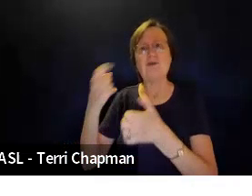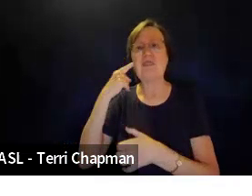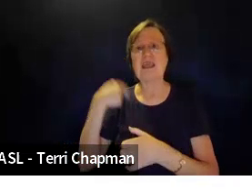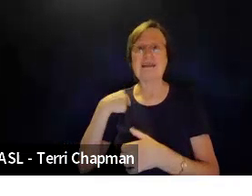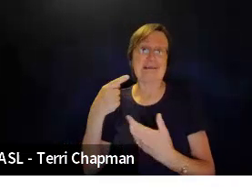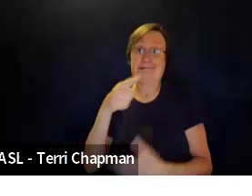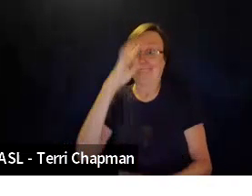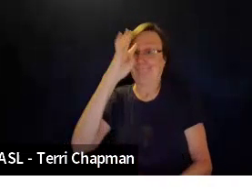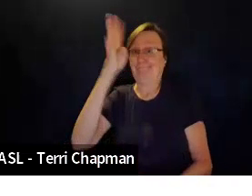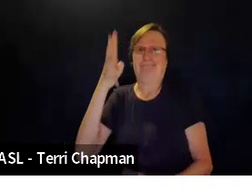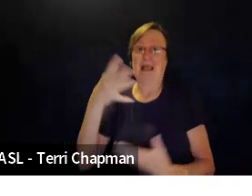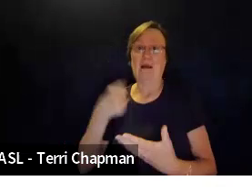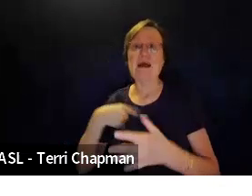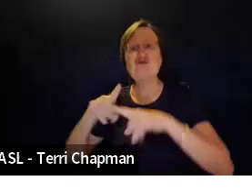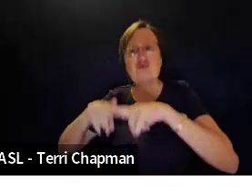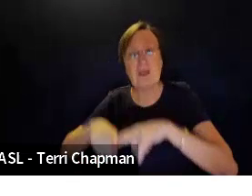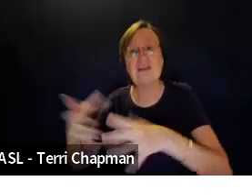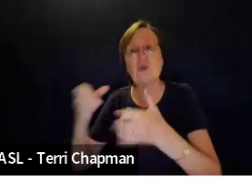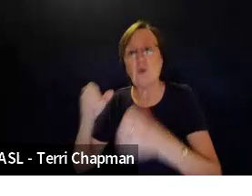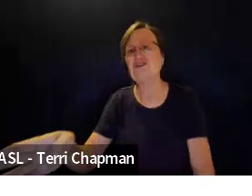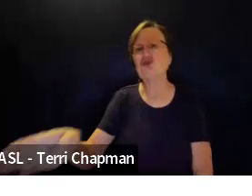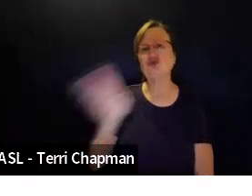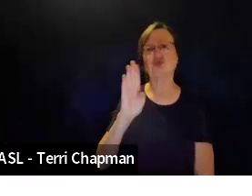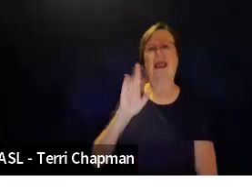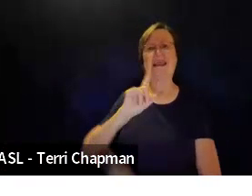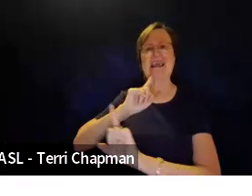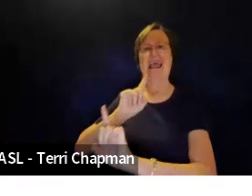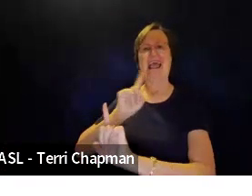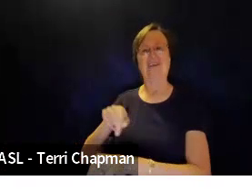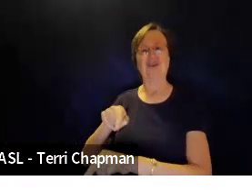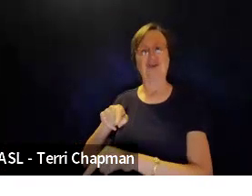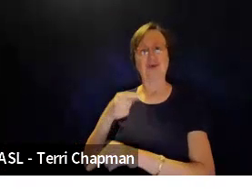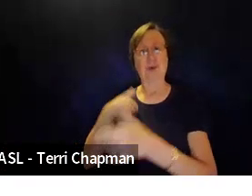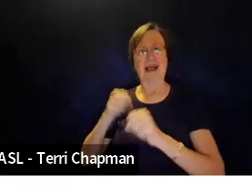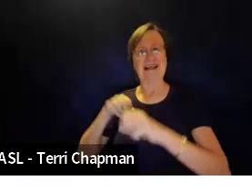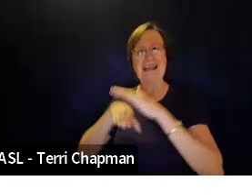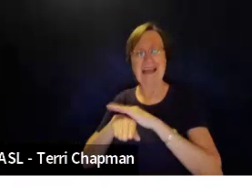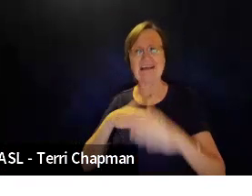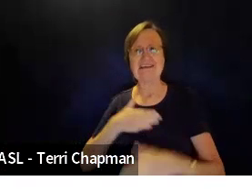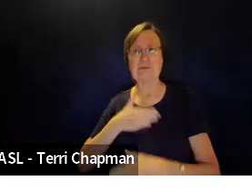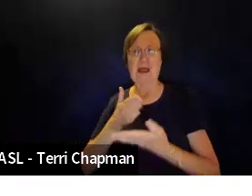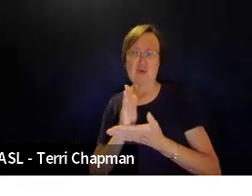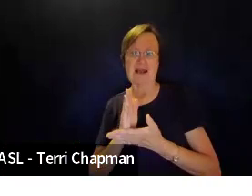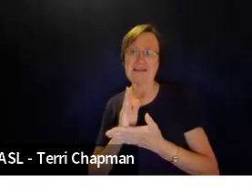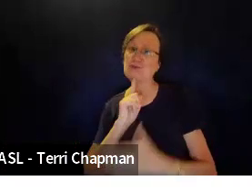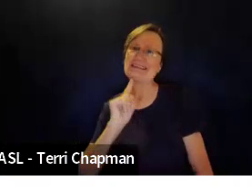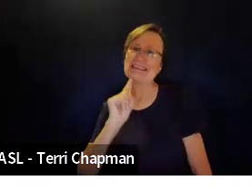straight answer so that you can access your rights, it's much more serious than that. So my agency has put out a paper